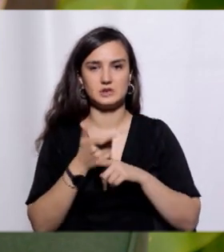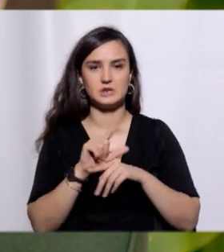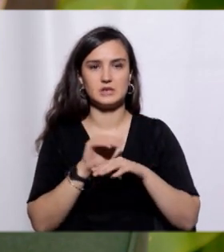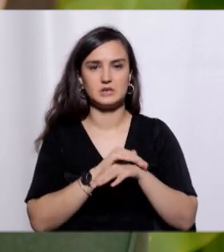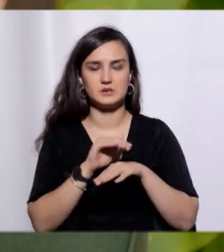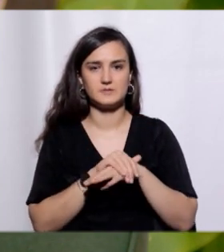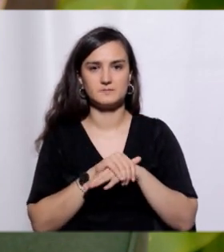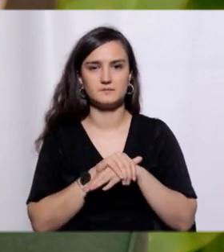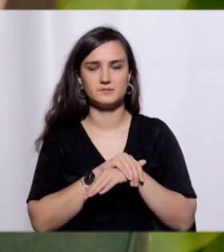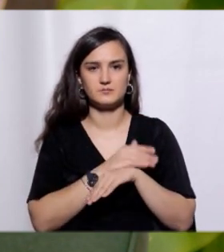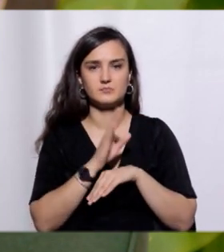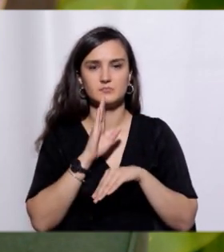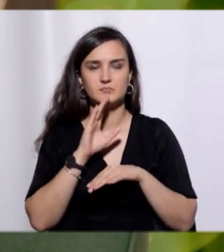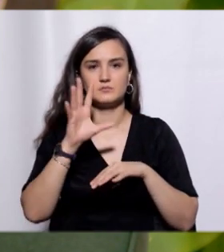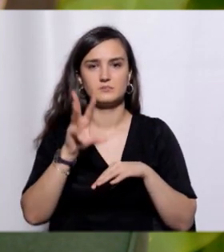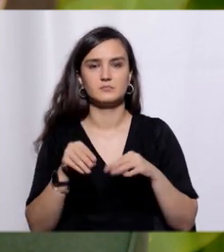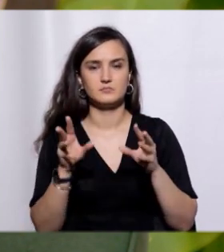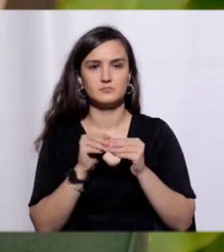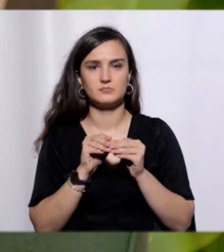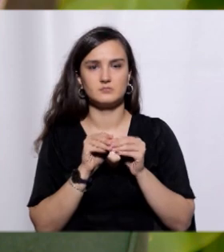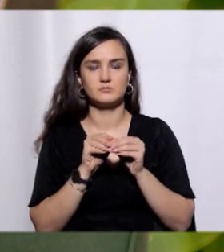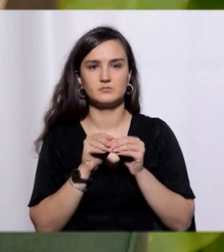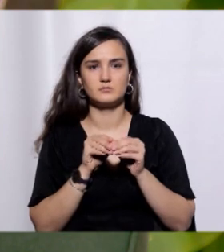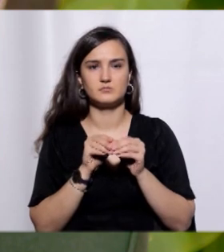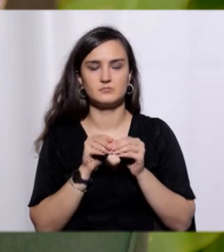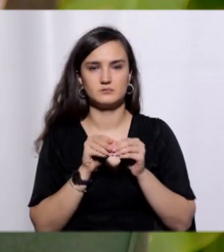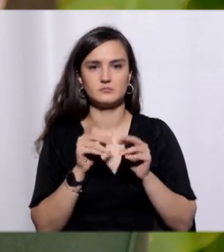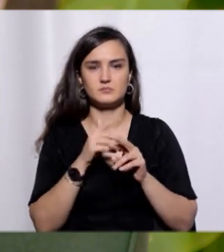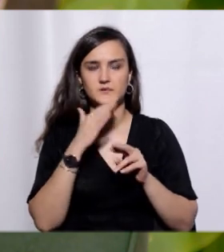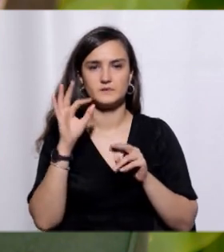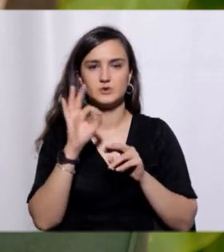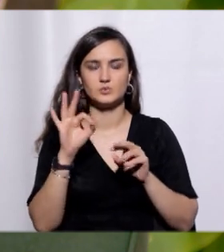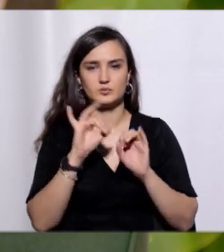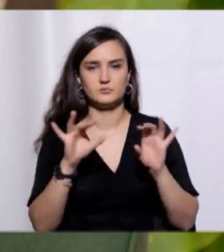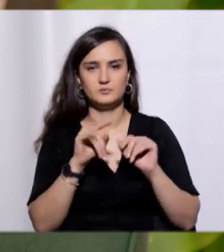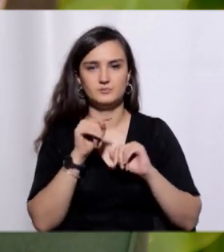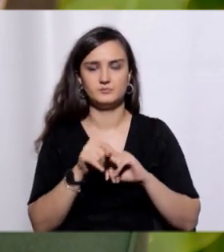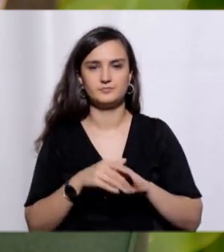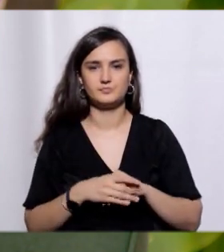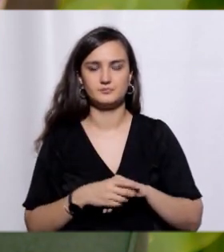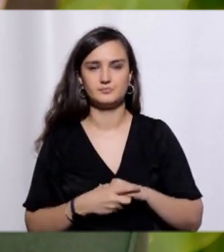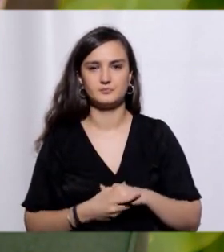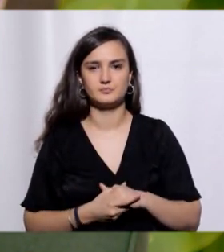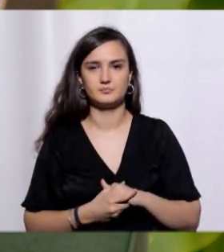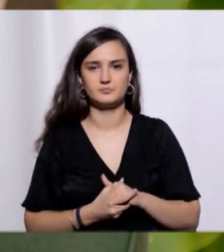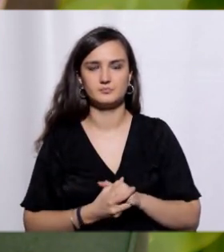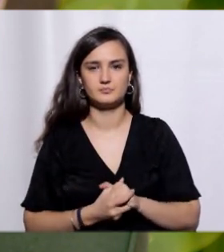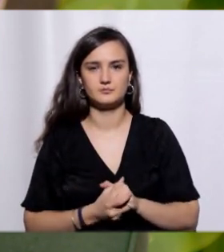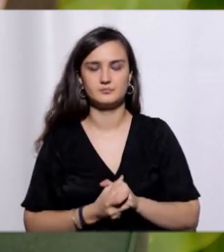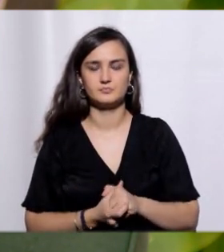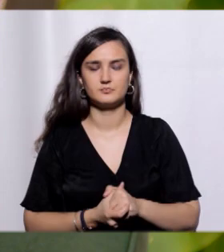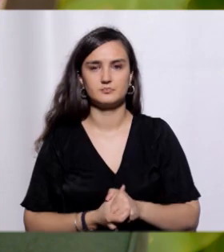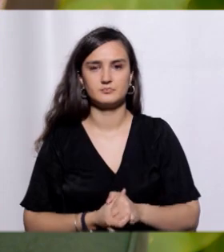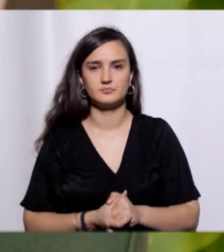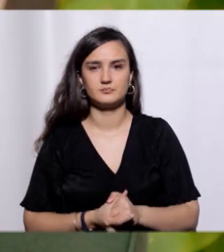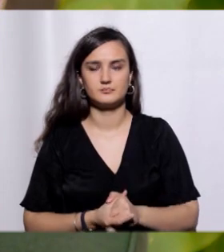kind woman, her governess, who actually told lots of stories to her, and also Mr. Lloyd.